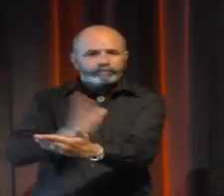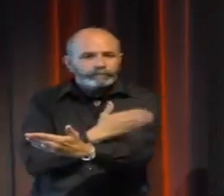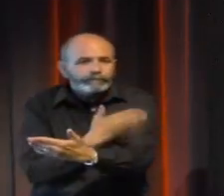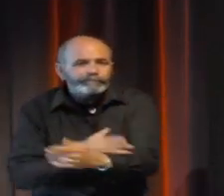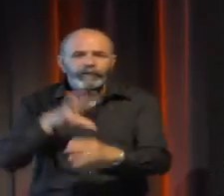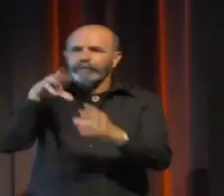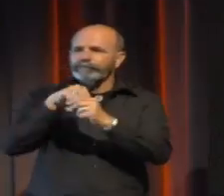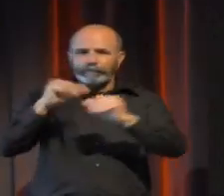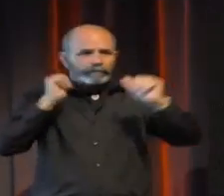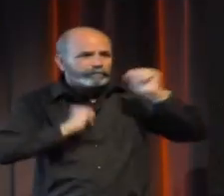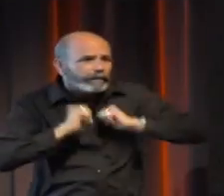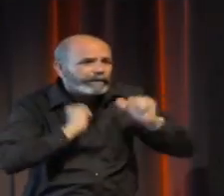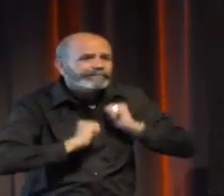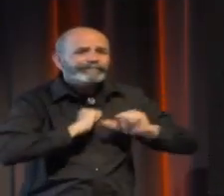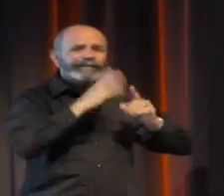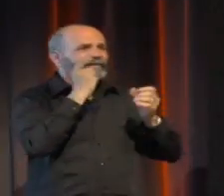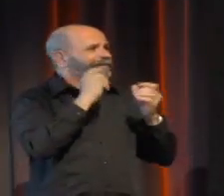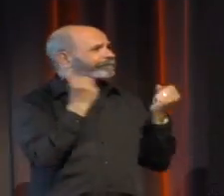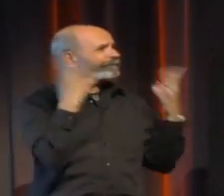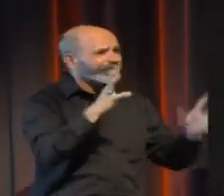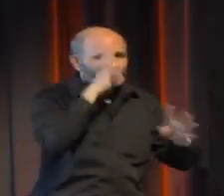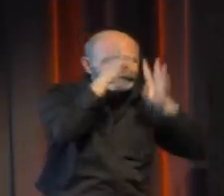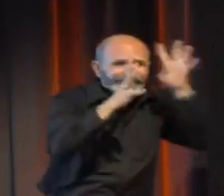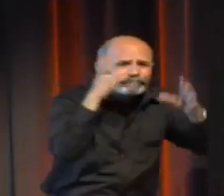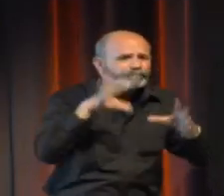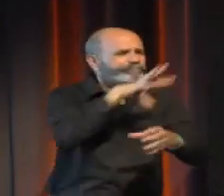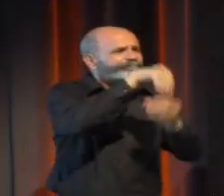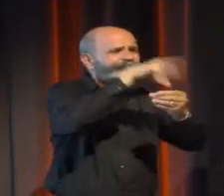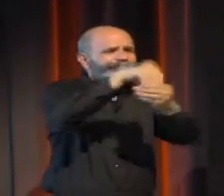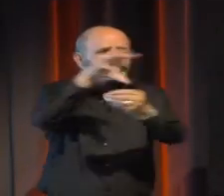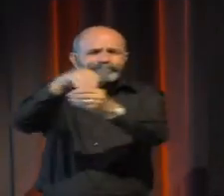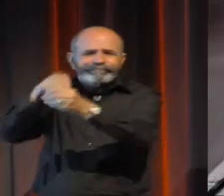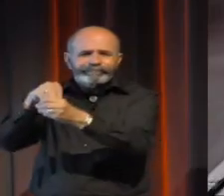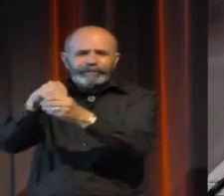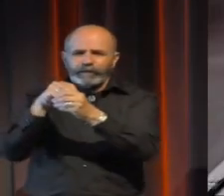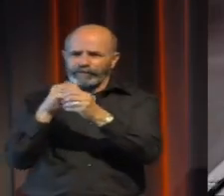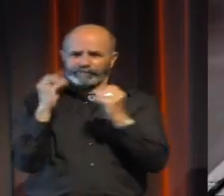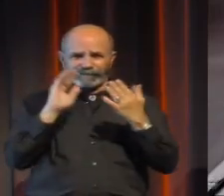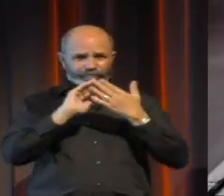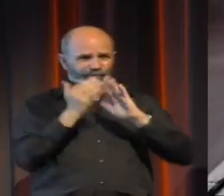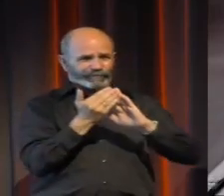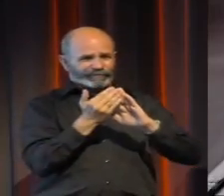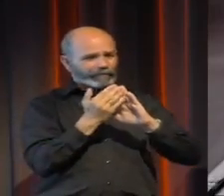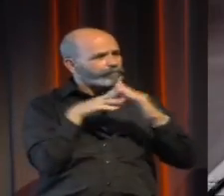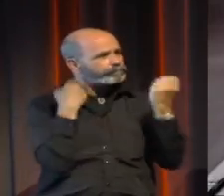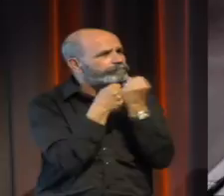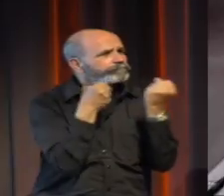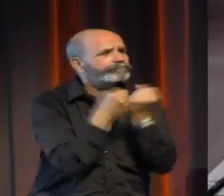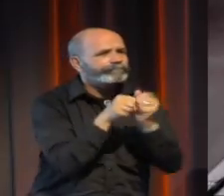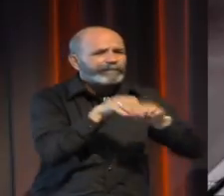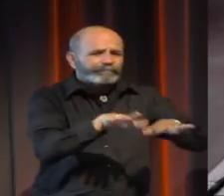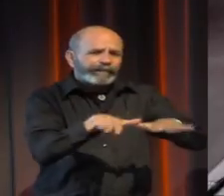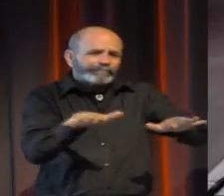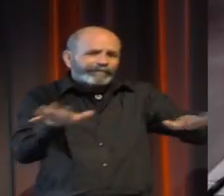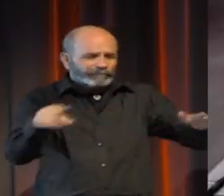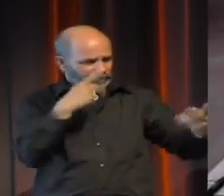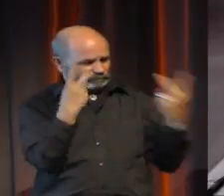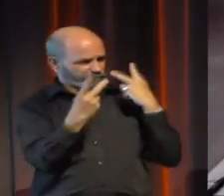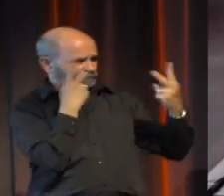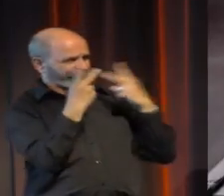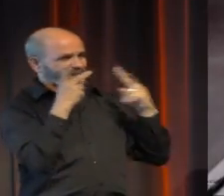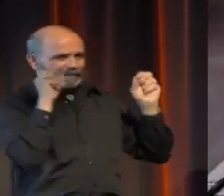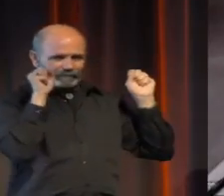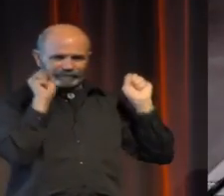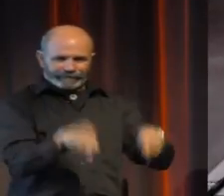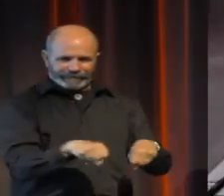and volunteering, innovating, and who are playing active roles in their communities every day. They wake up and they go out and